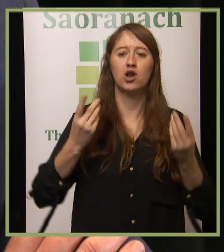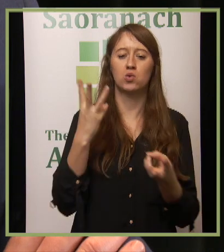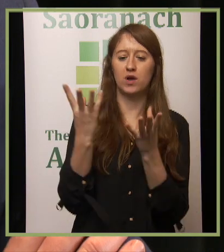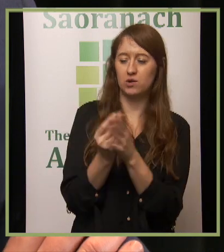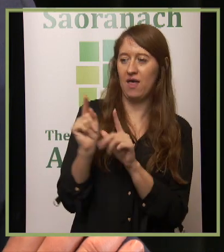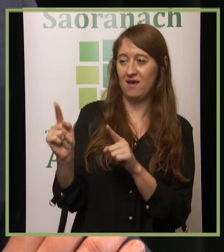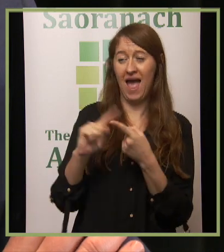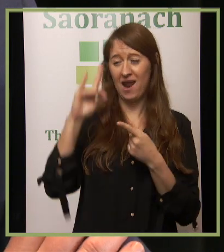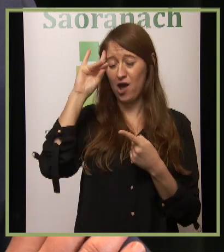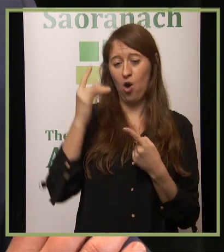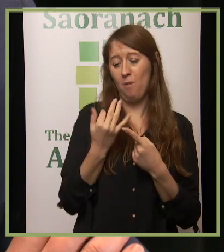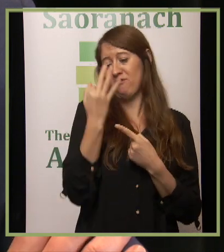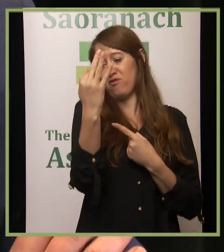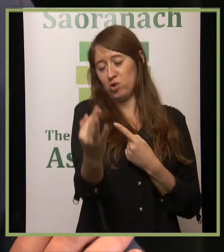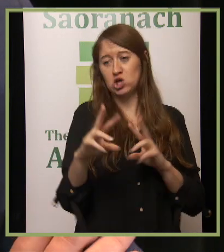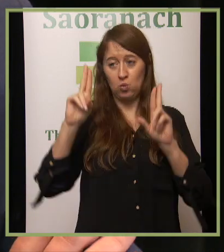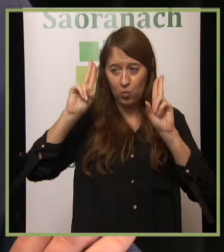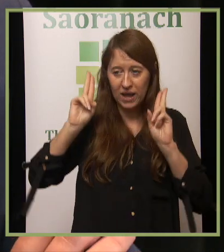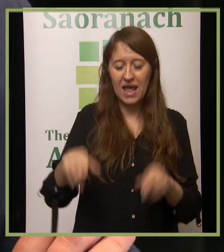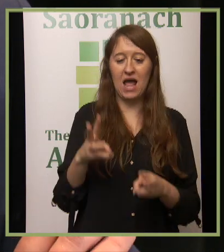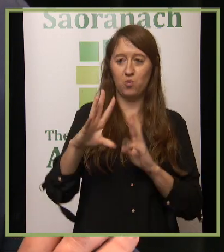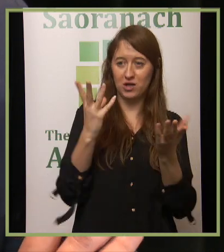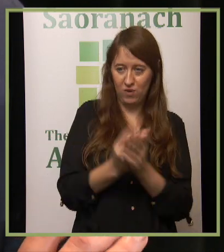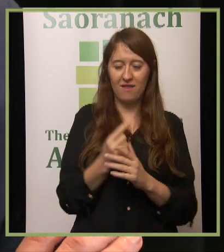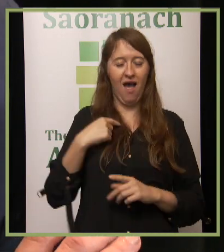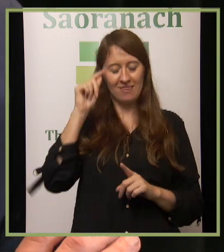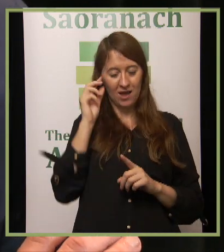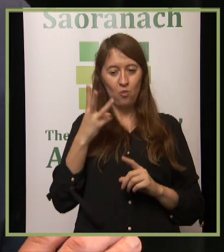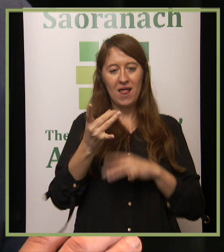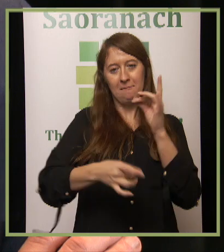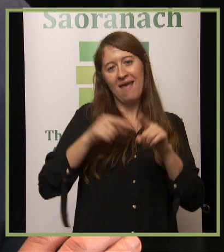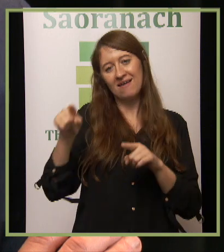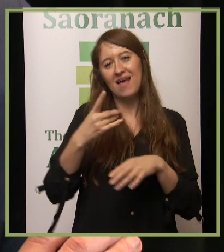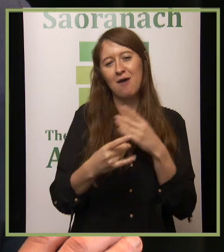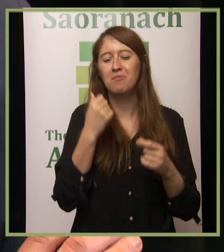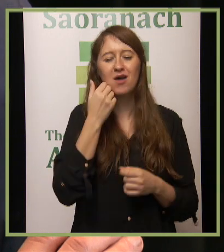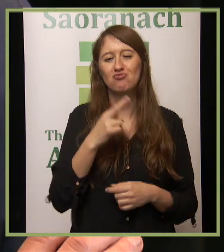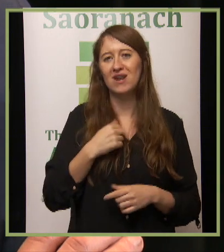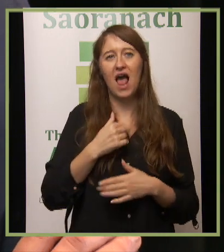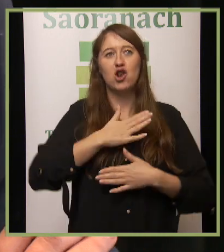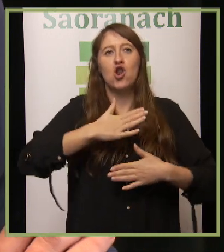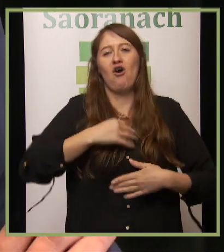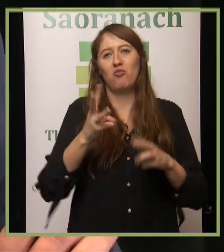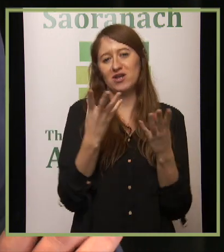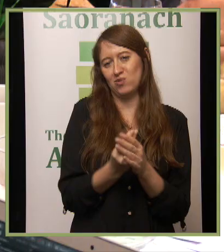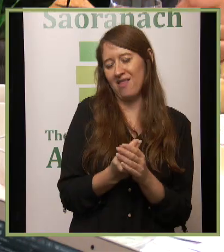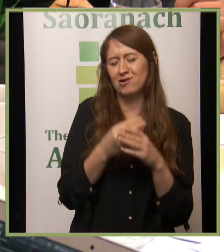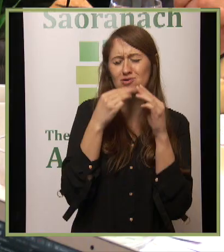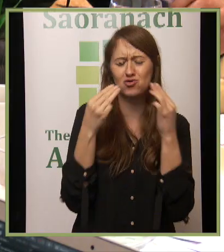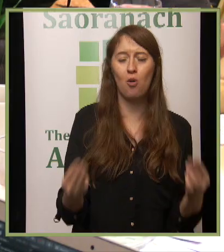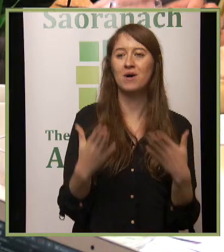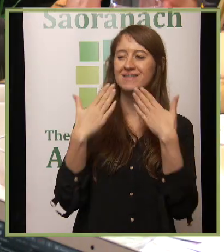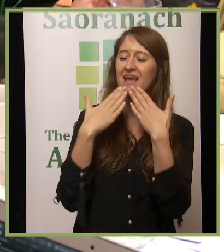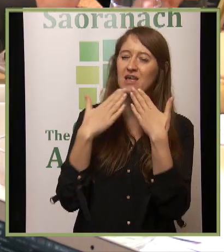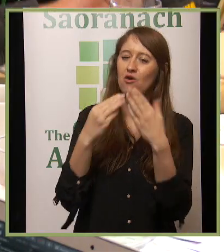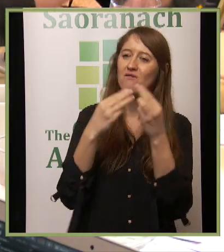to work together again in the future, because I'll make that happen, because I've loved working with you so much, Tim. Thank you for everything you've done for the